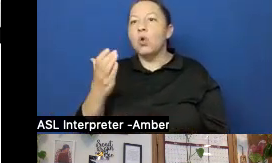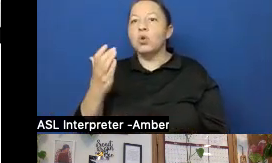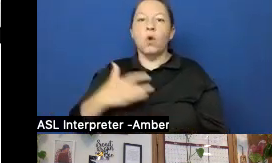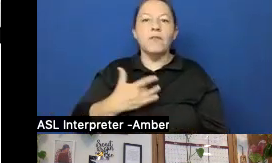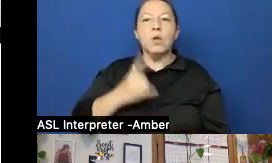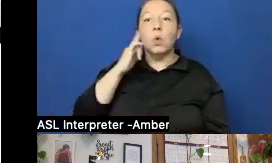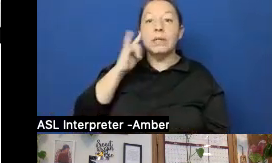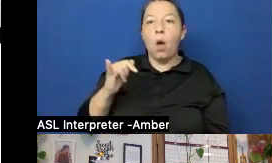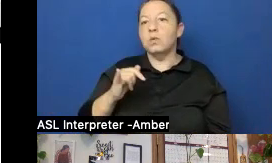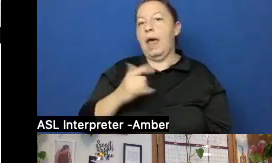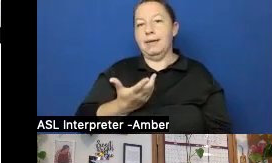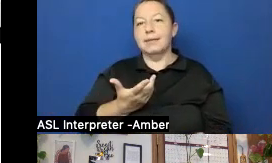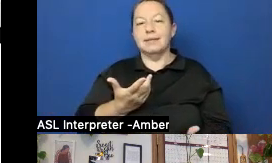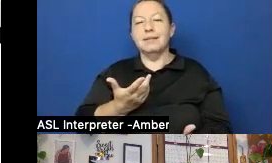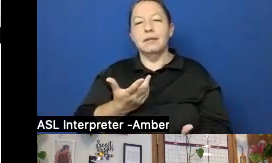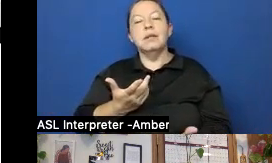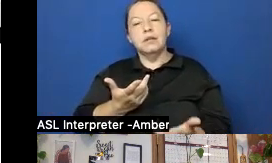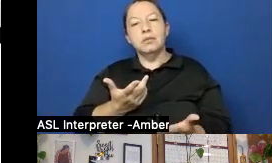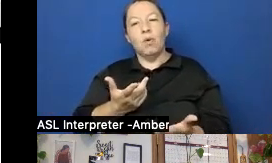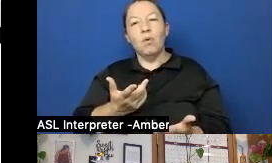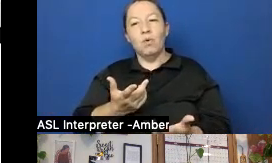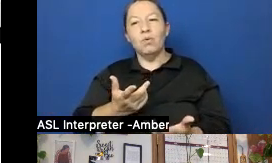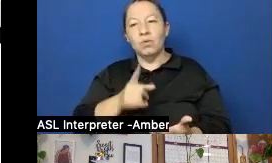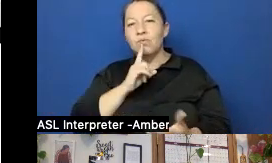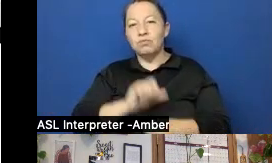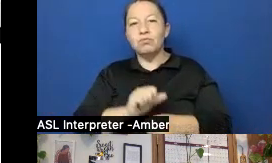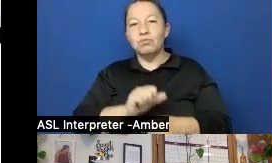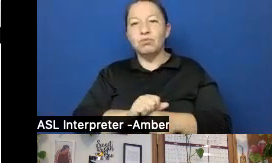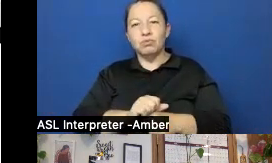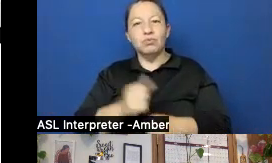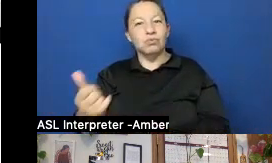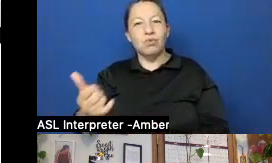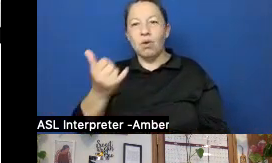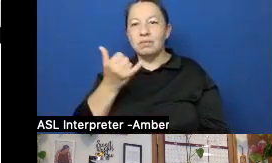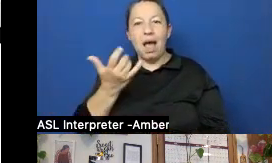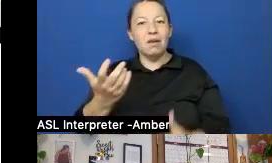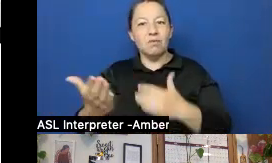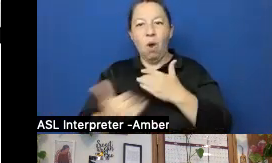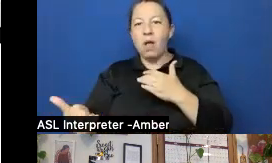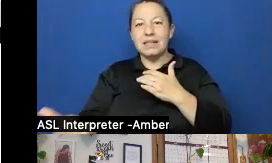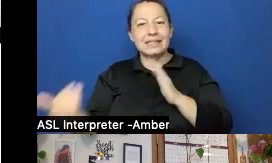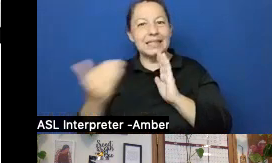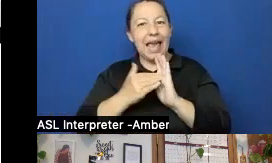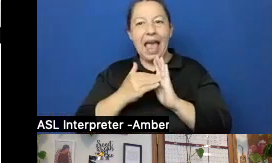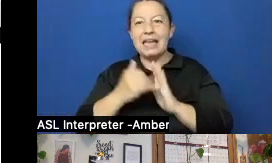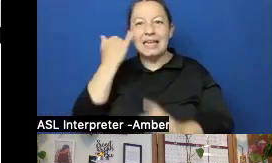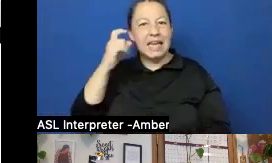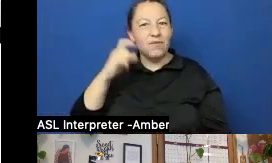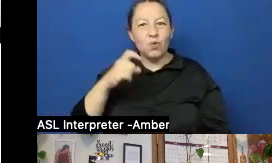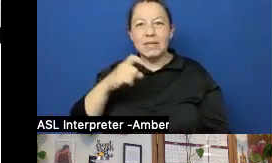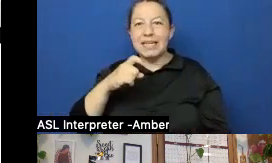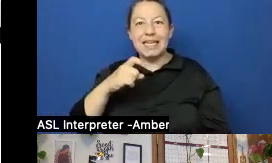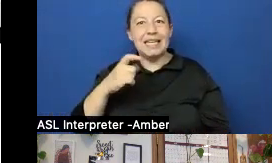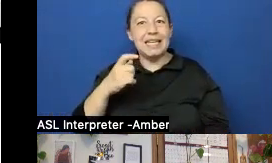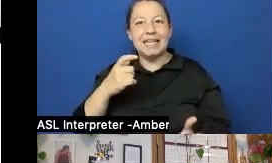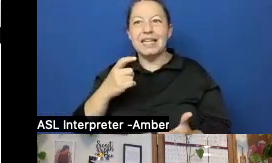something to go by, and to call us back if you need to, or you're remembering this and you have more information